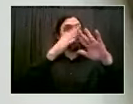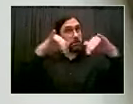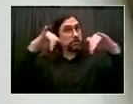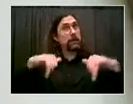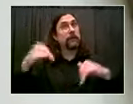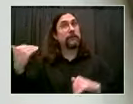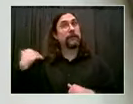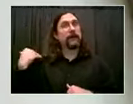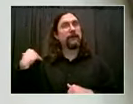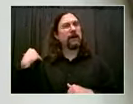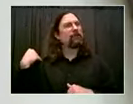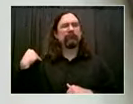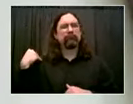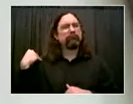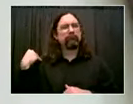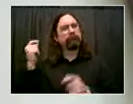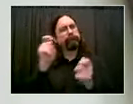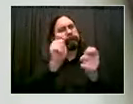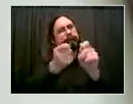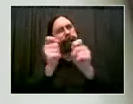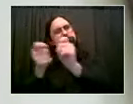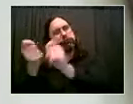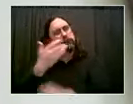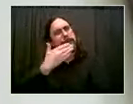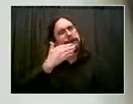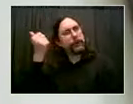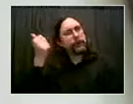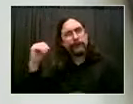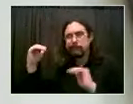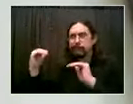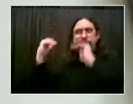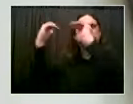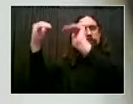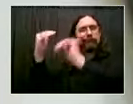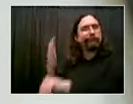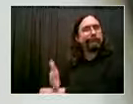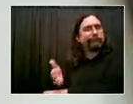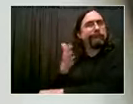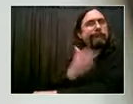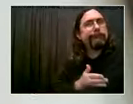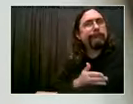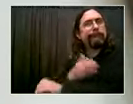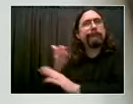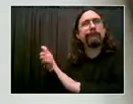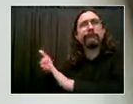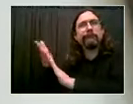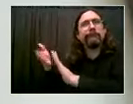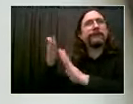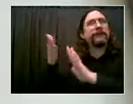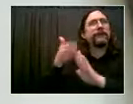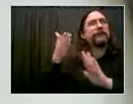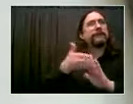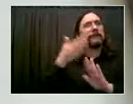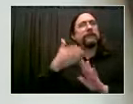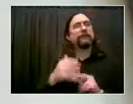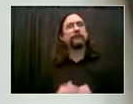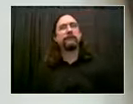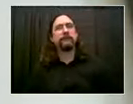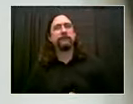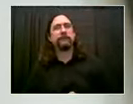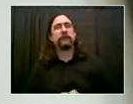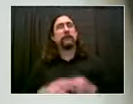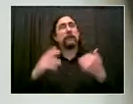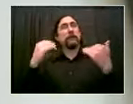learned about remote learning. And a lot of those lessons are going to be brought back into the school system when we